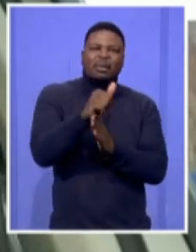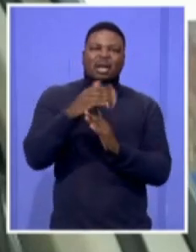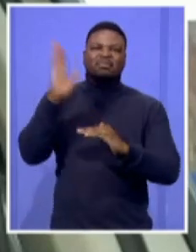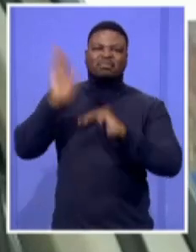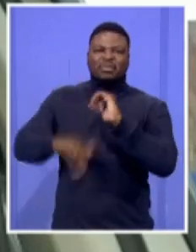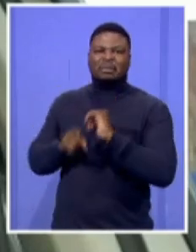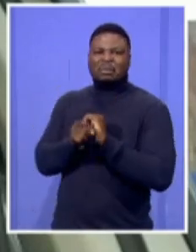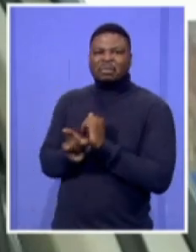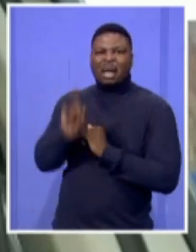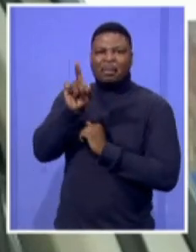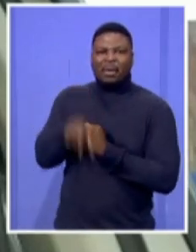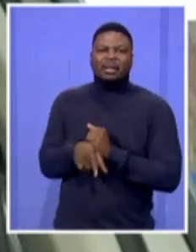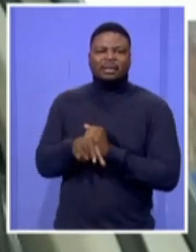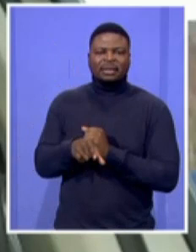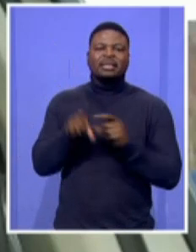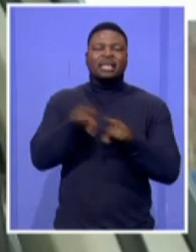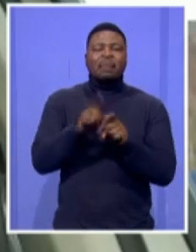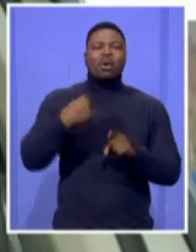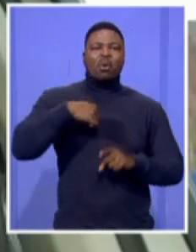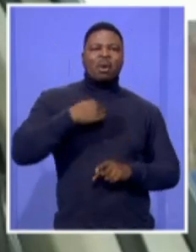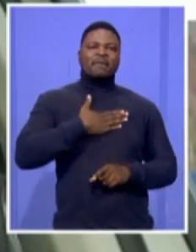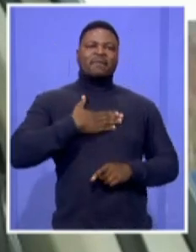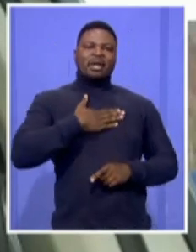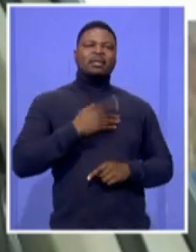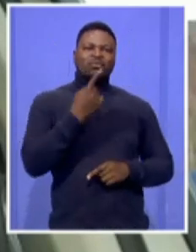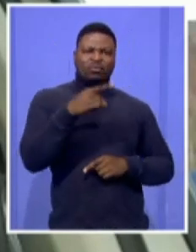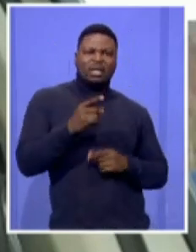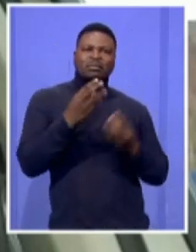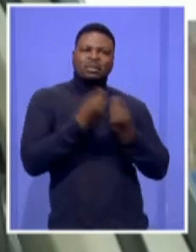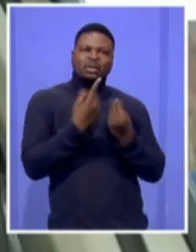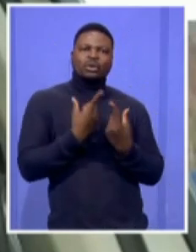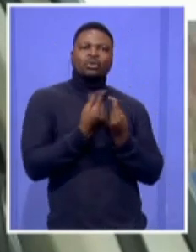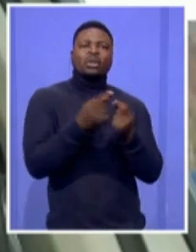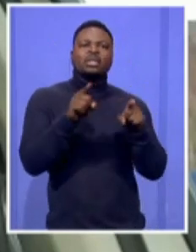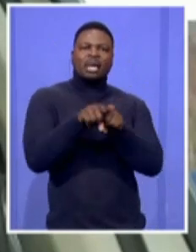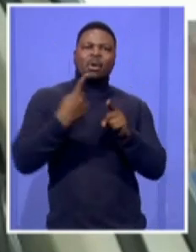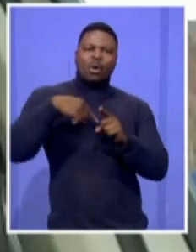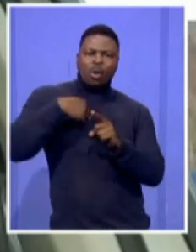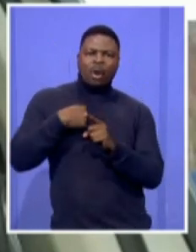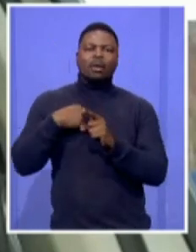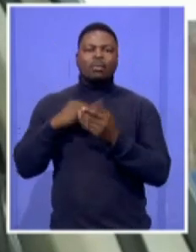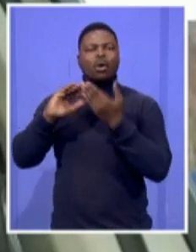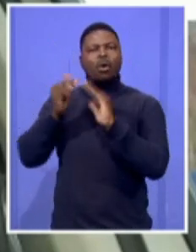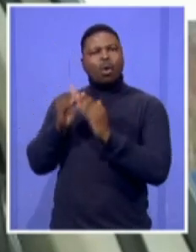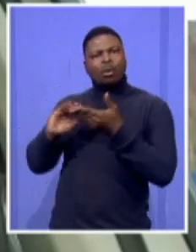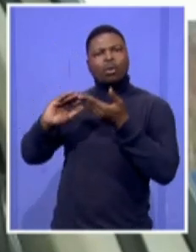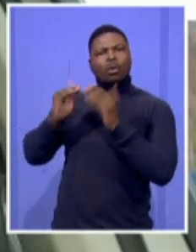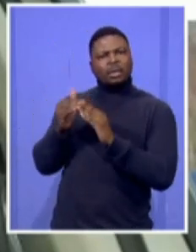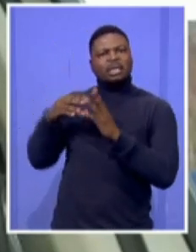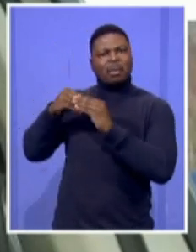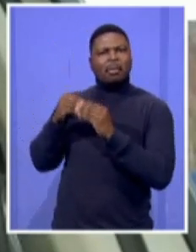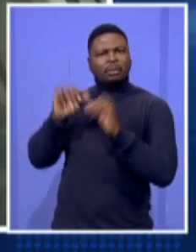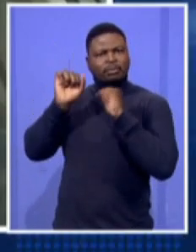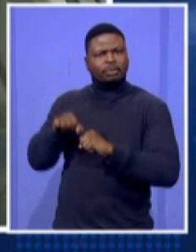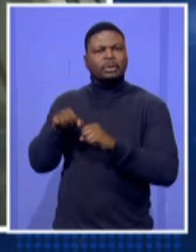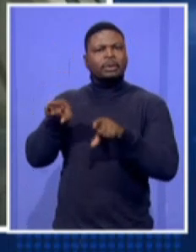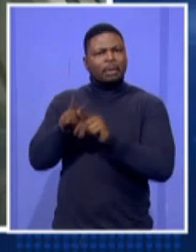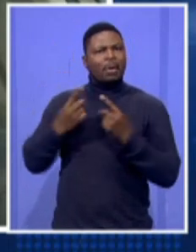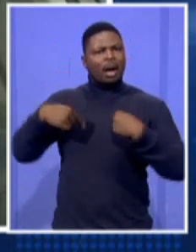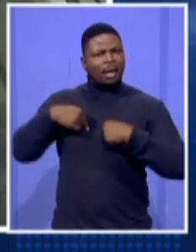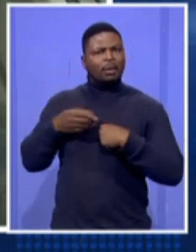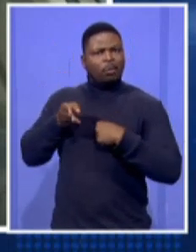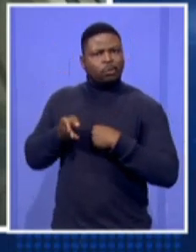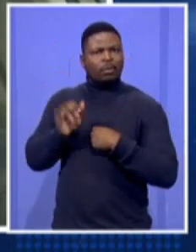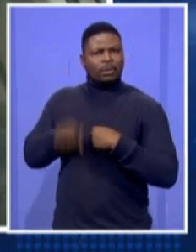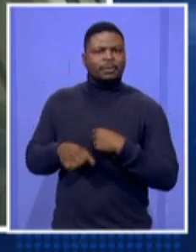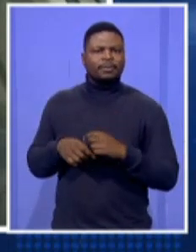the correct thing to do. We are members of society as well, and we are standing up for what is right. So on the one hand is the need